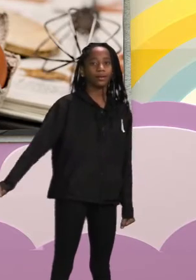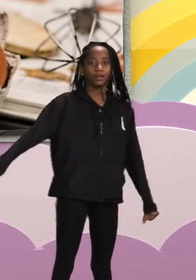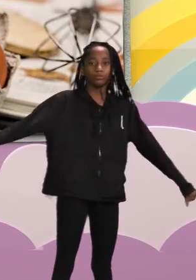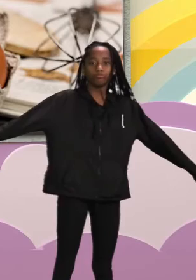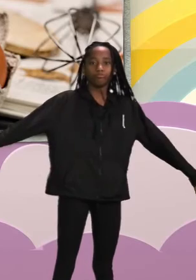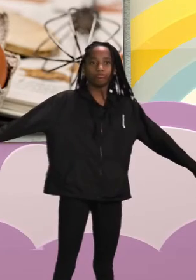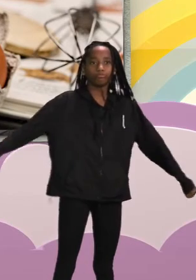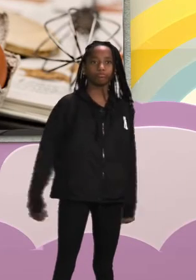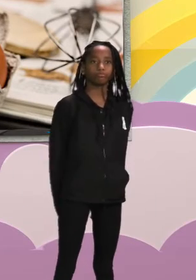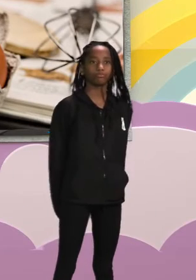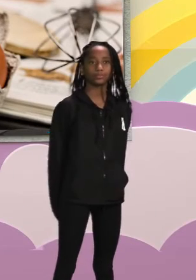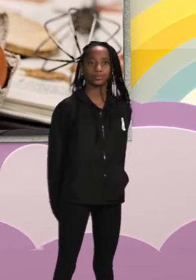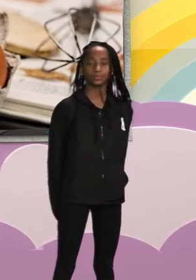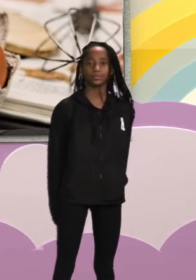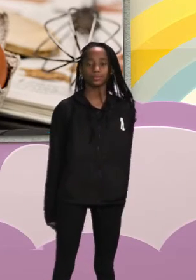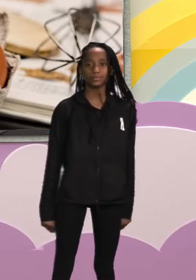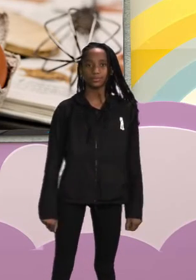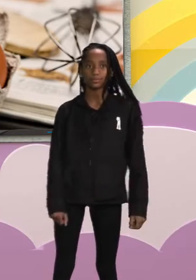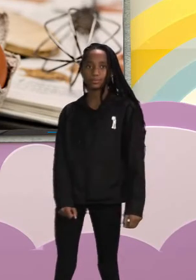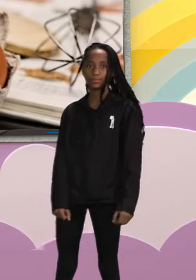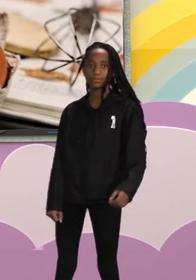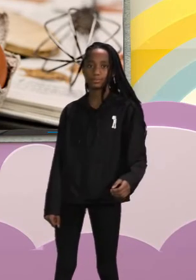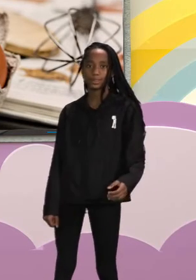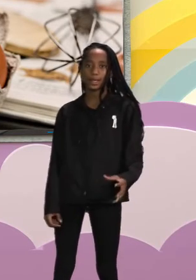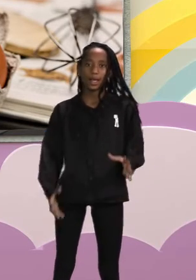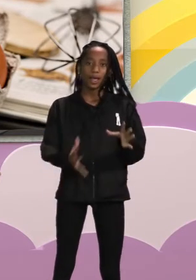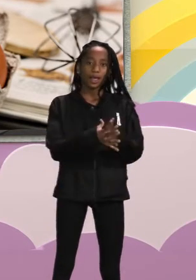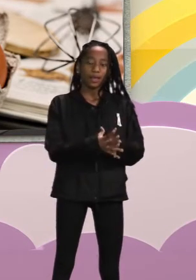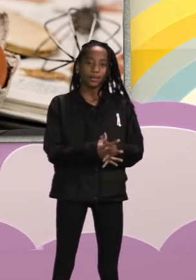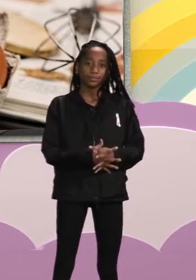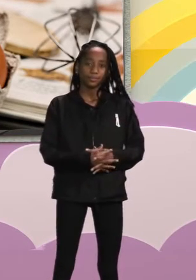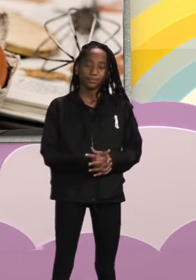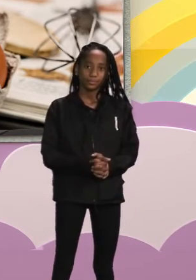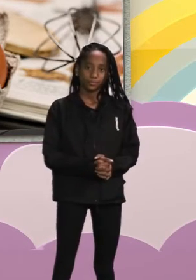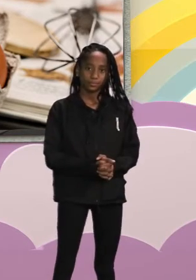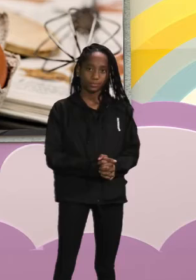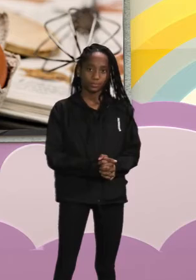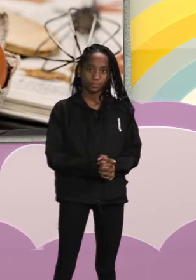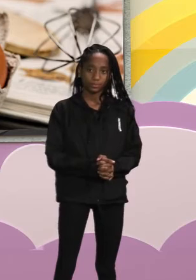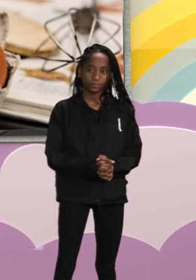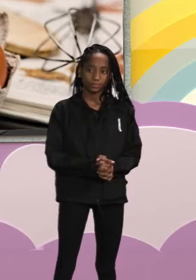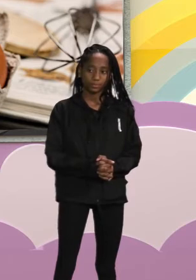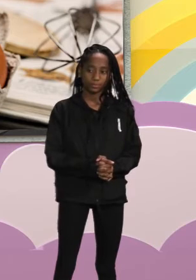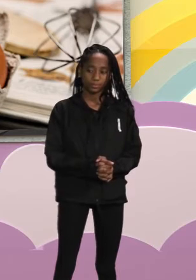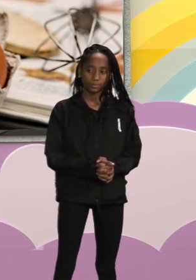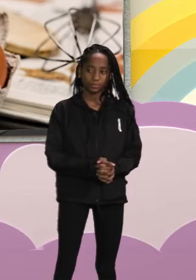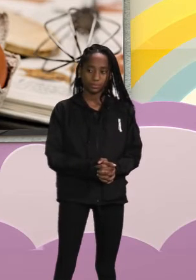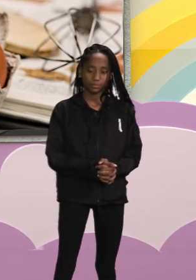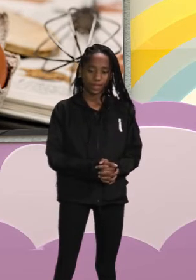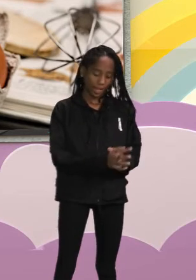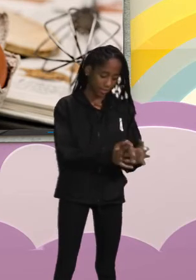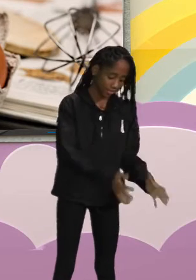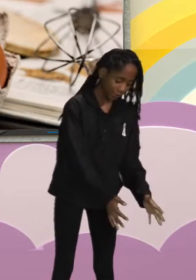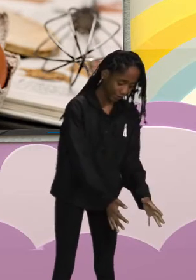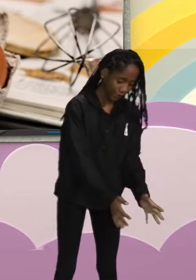Wow, Zach and Zoe was so much fun. But now it's time for us to have some fun. We are going to pretend that we are bakers and yeah.